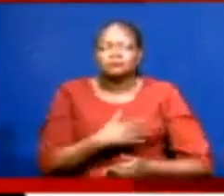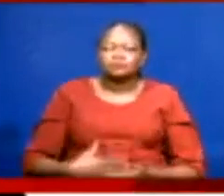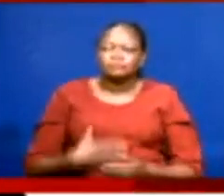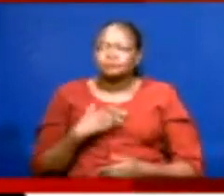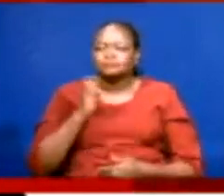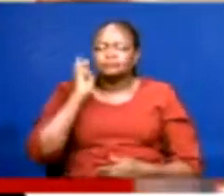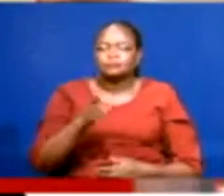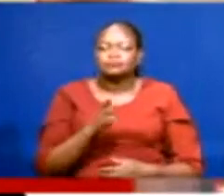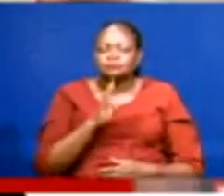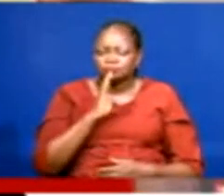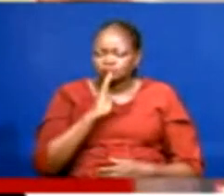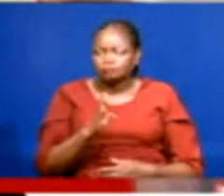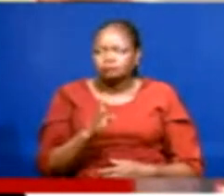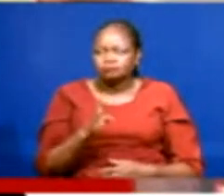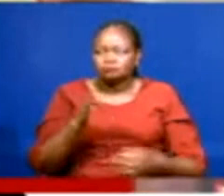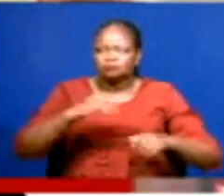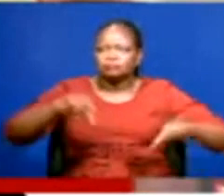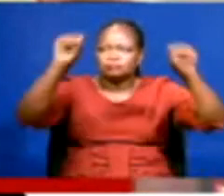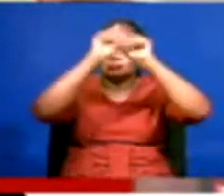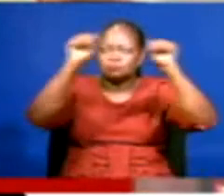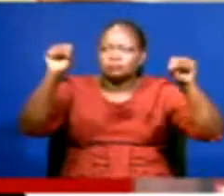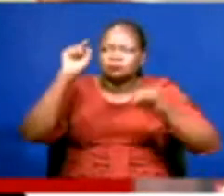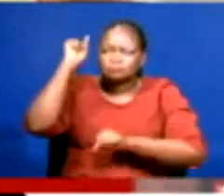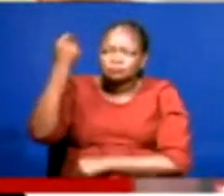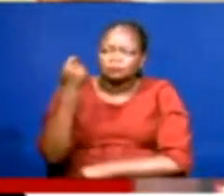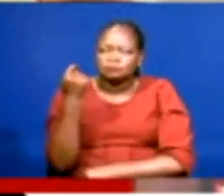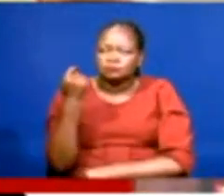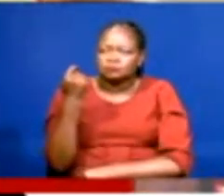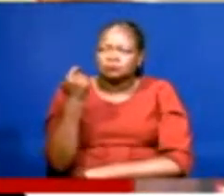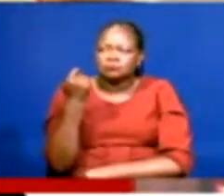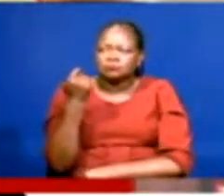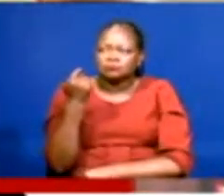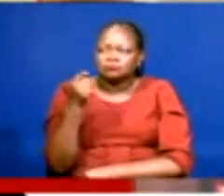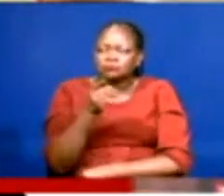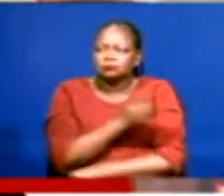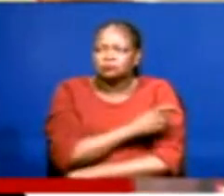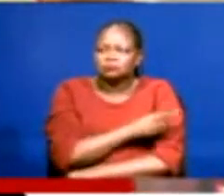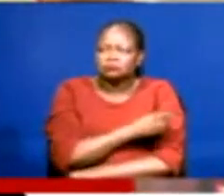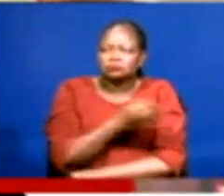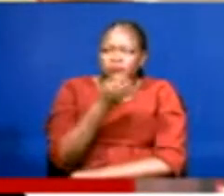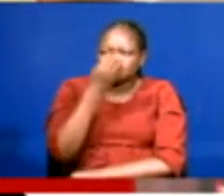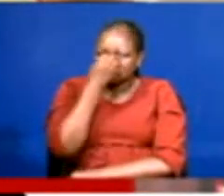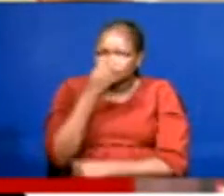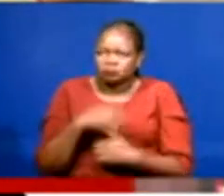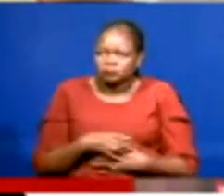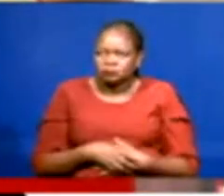be the President of the Republic of Kenya, Dr. William Samoei